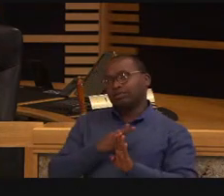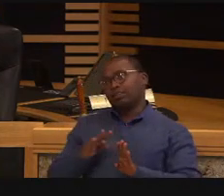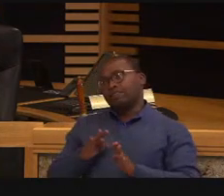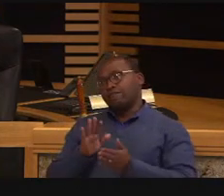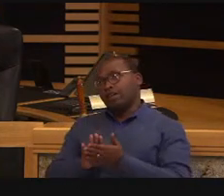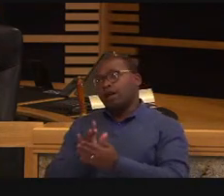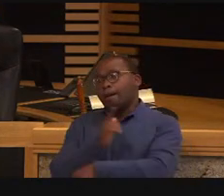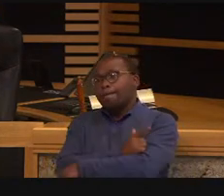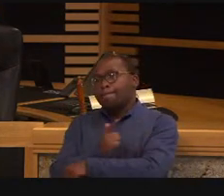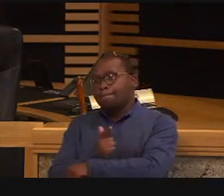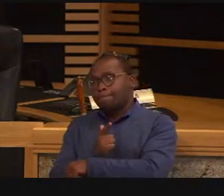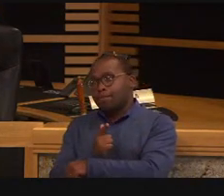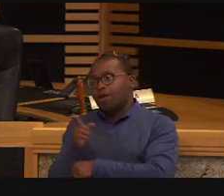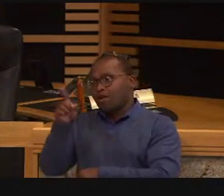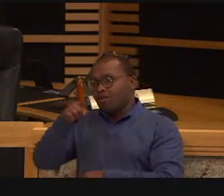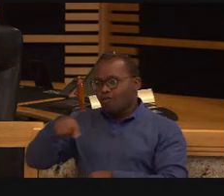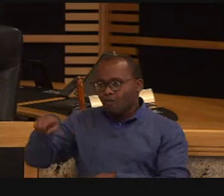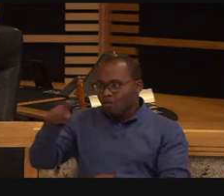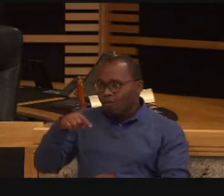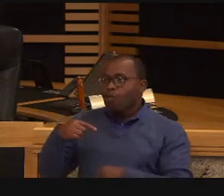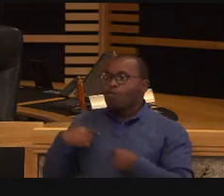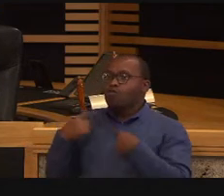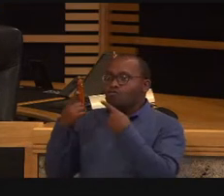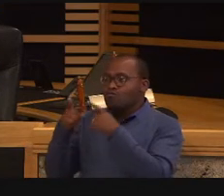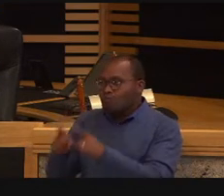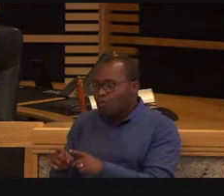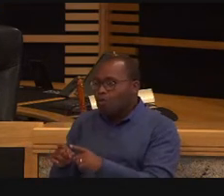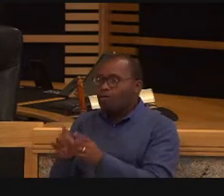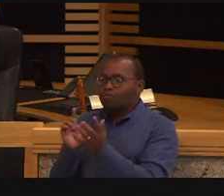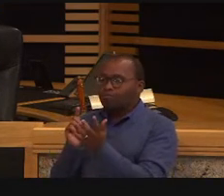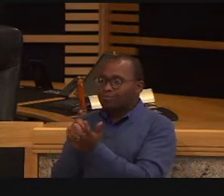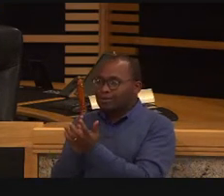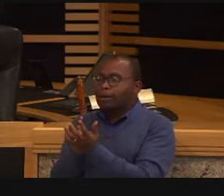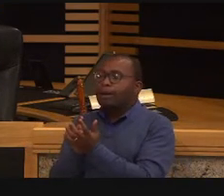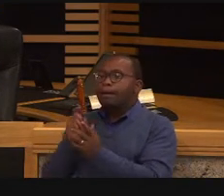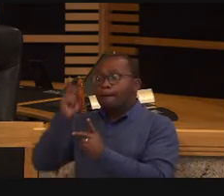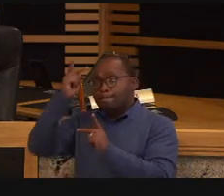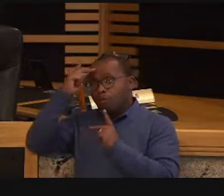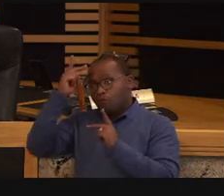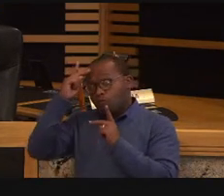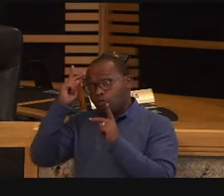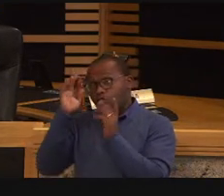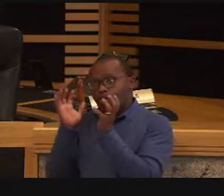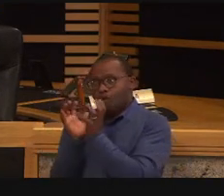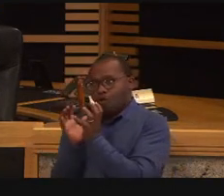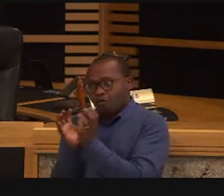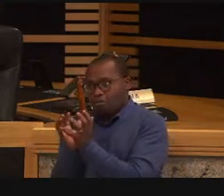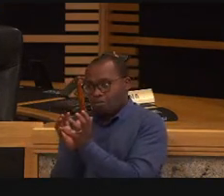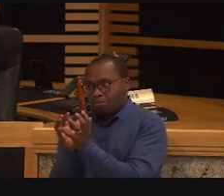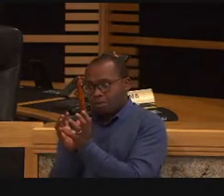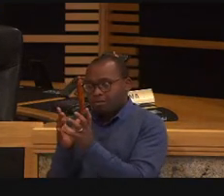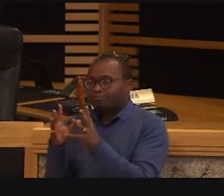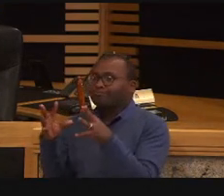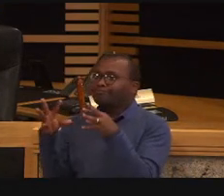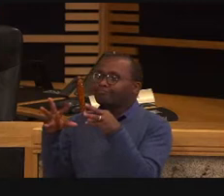attending meetings convened by the Portfolio Committee on Transport and utilize